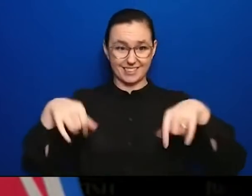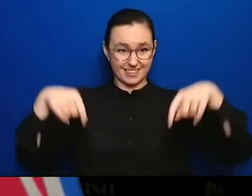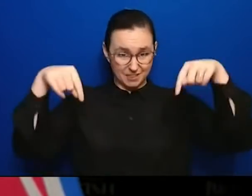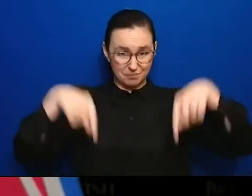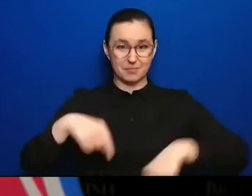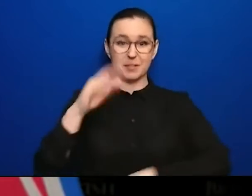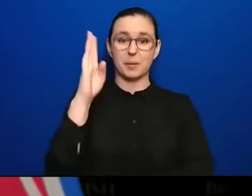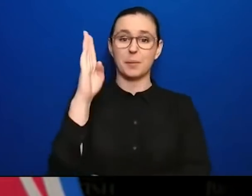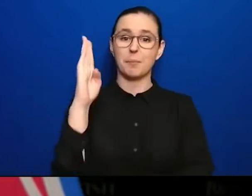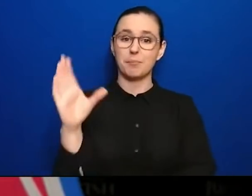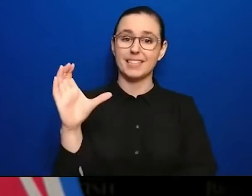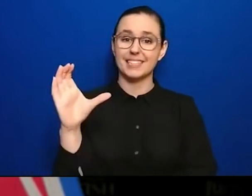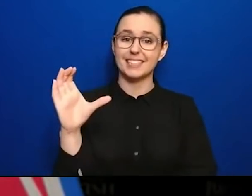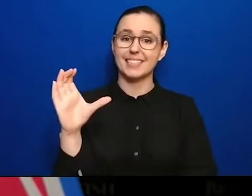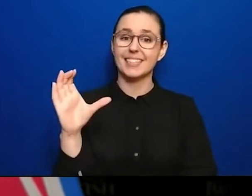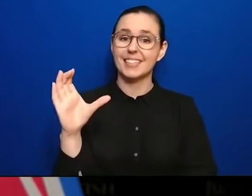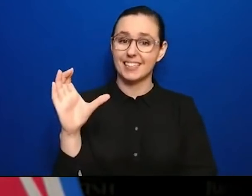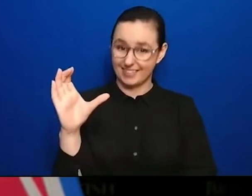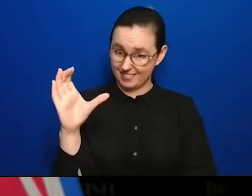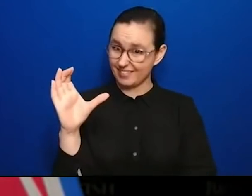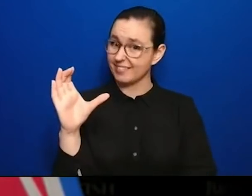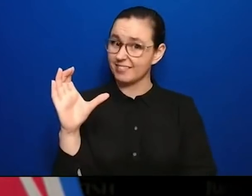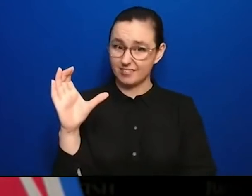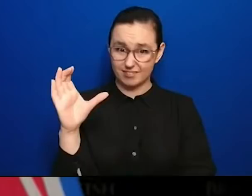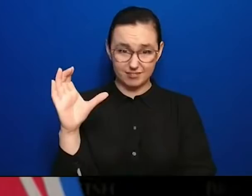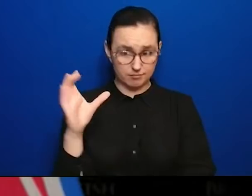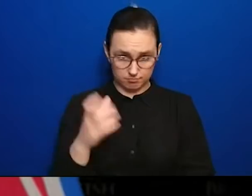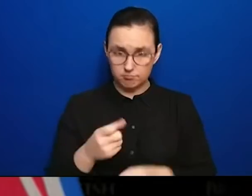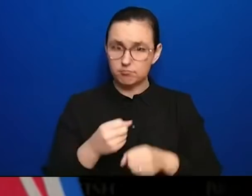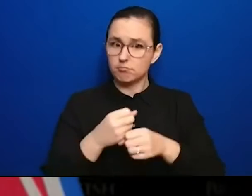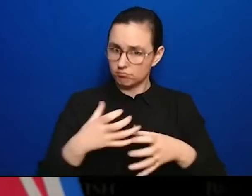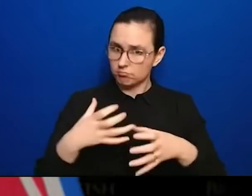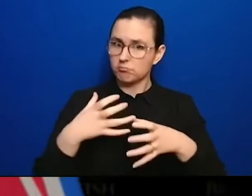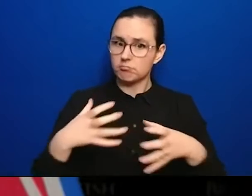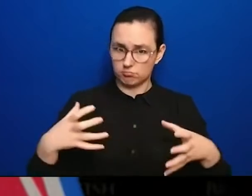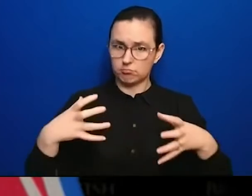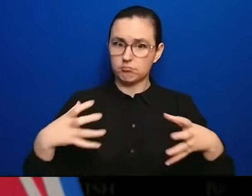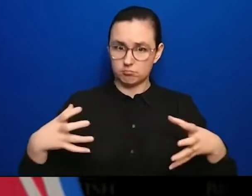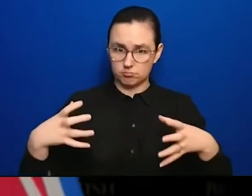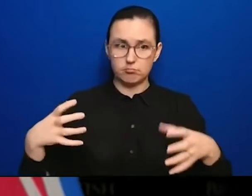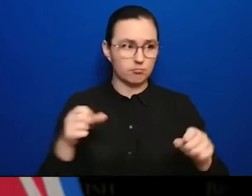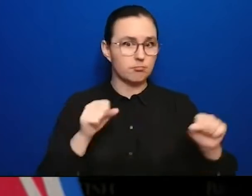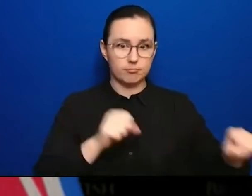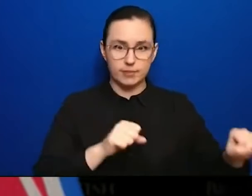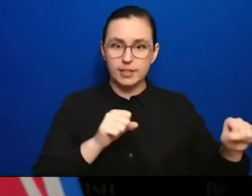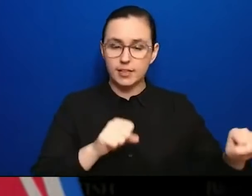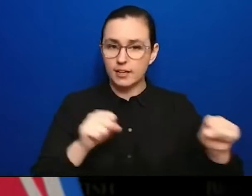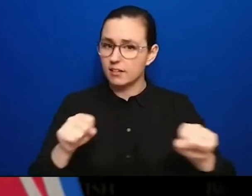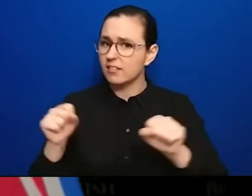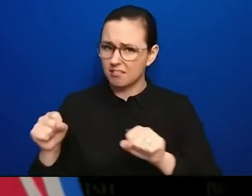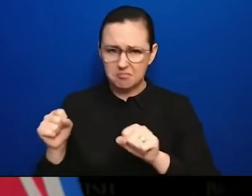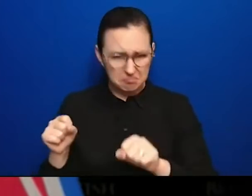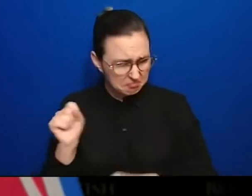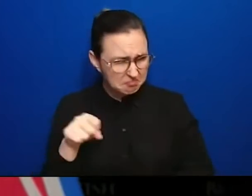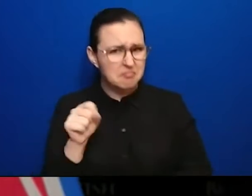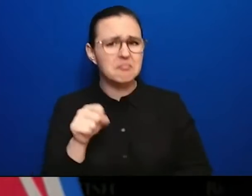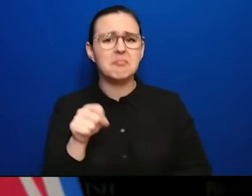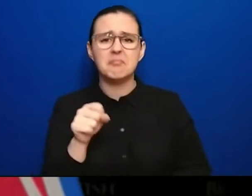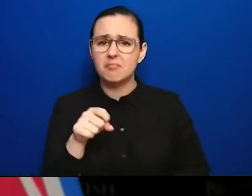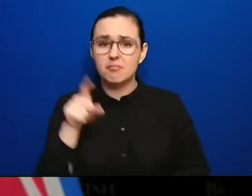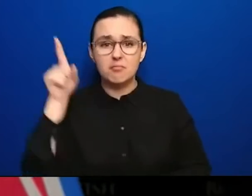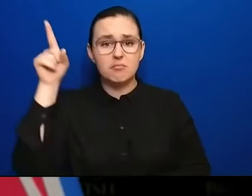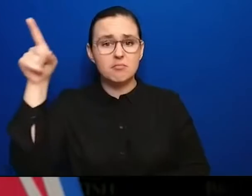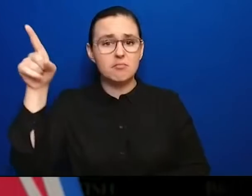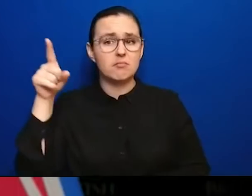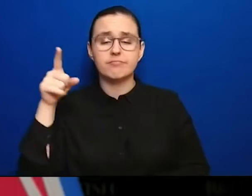London Drugs on yesterday. We talked to the BC Pharmacy Association. We laid it out where we're dramatically expanding